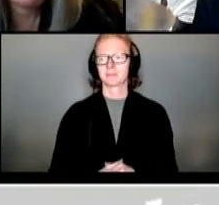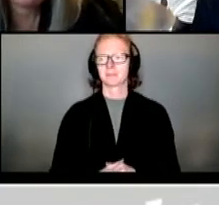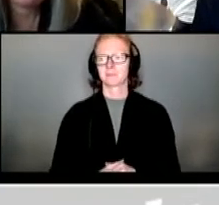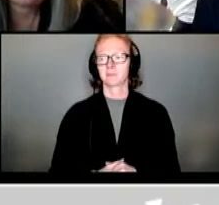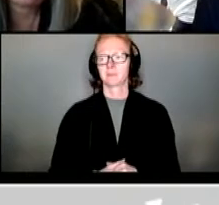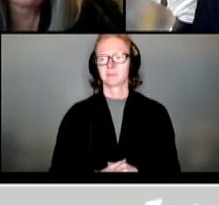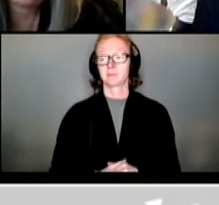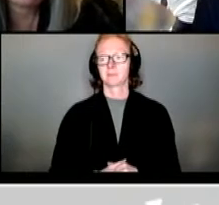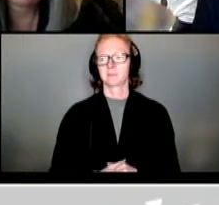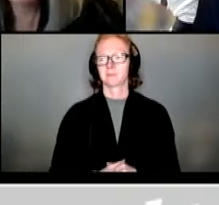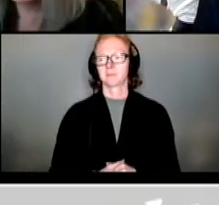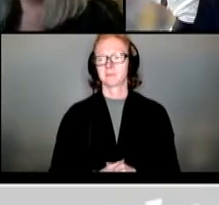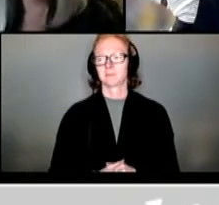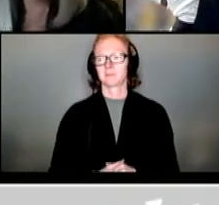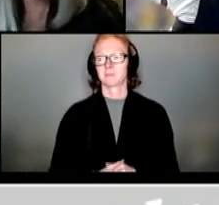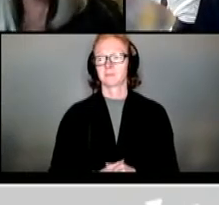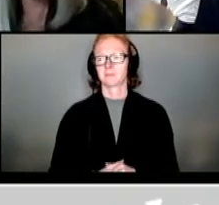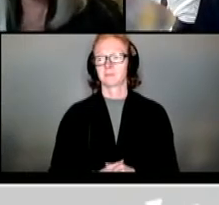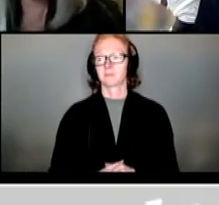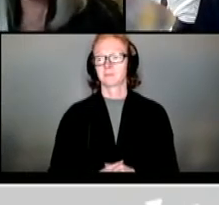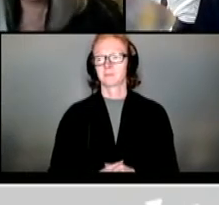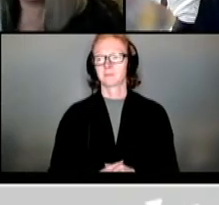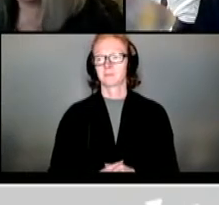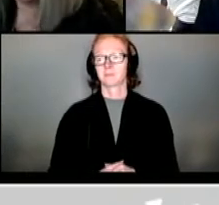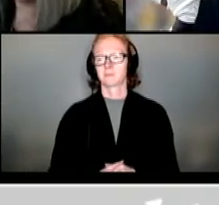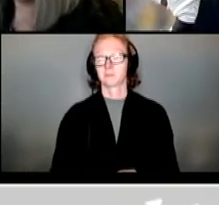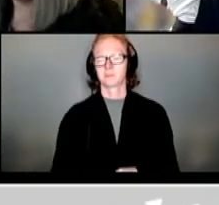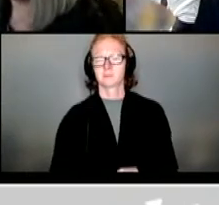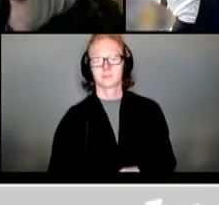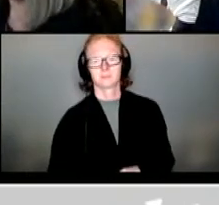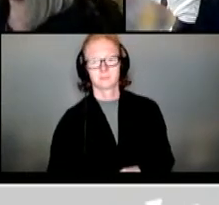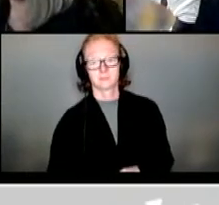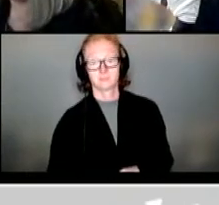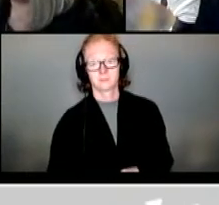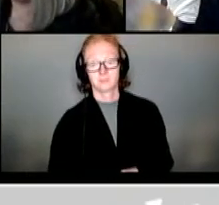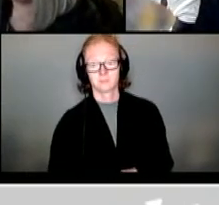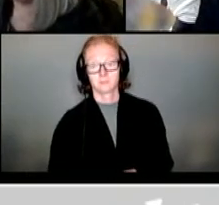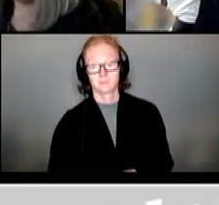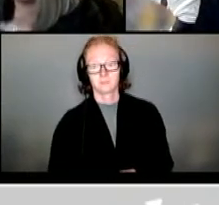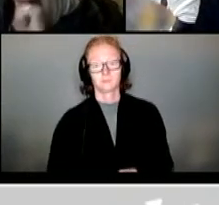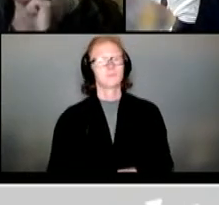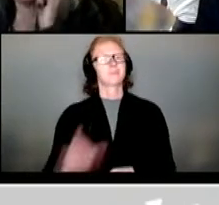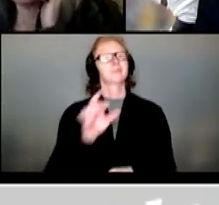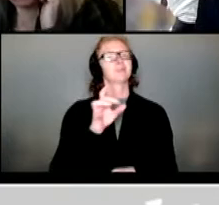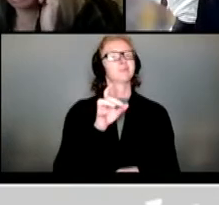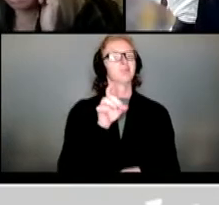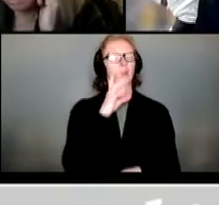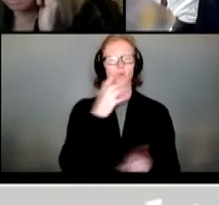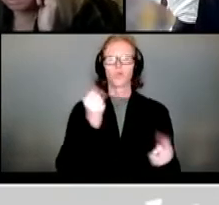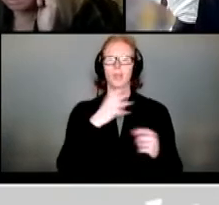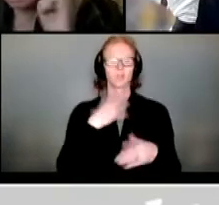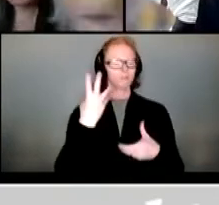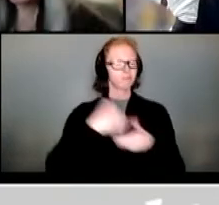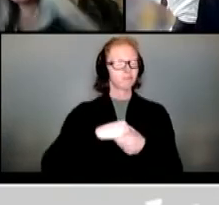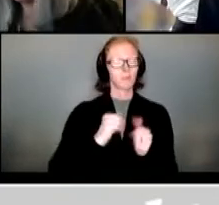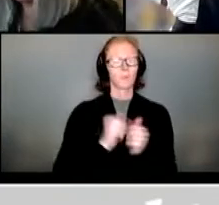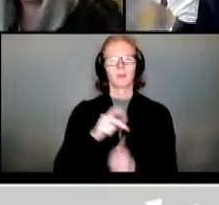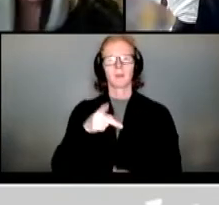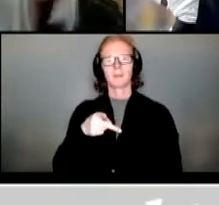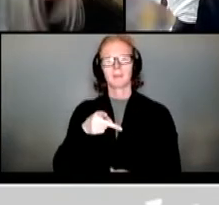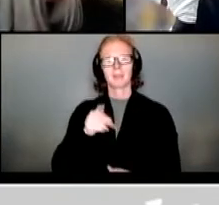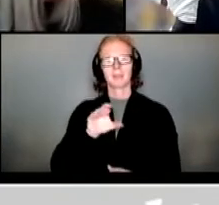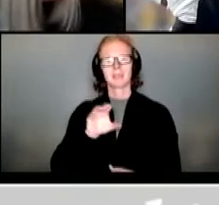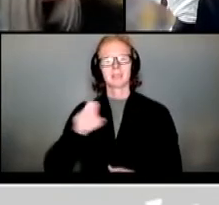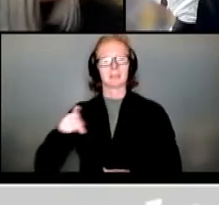Other than that, we're just really trying to get folks involved in the PCCEP, trying to get folks to come, whether they want to just